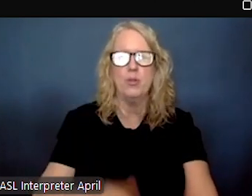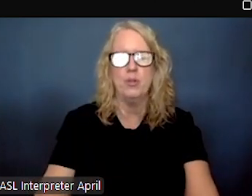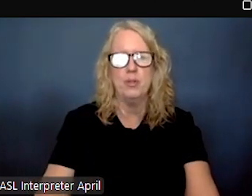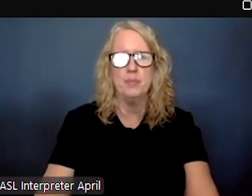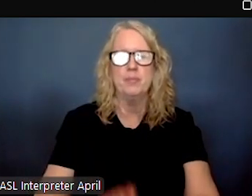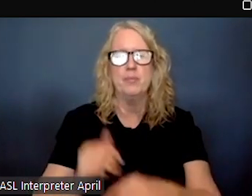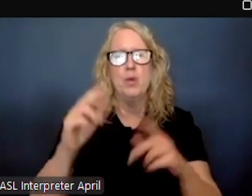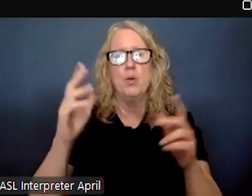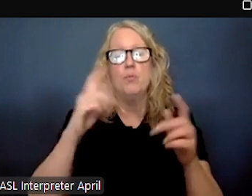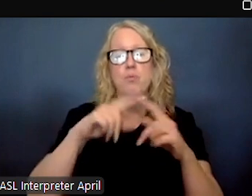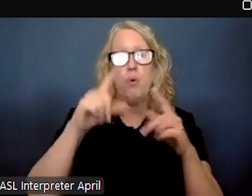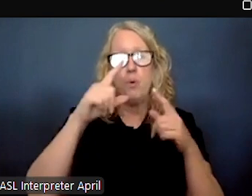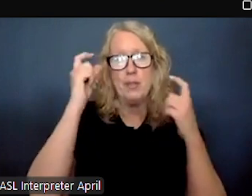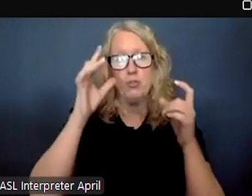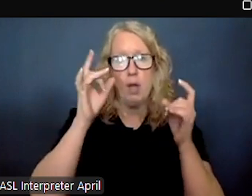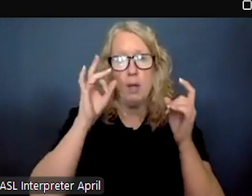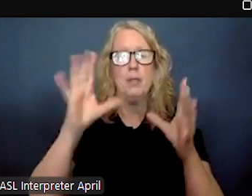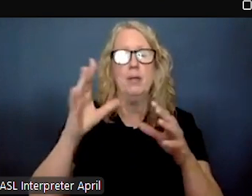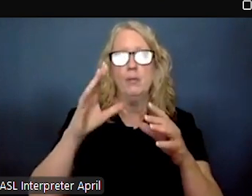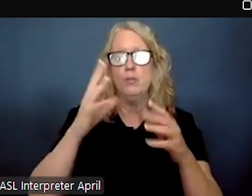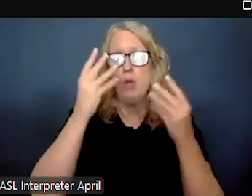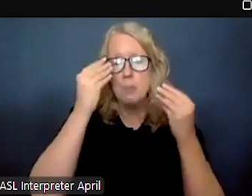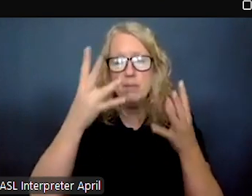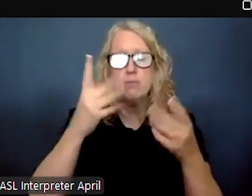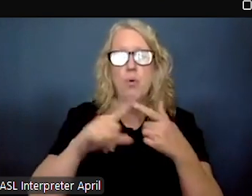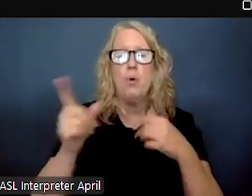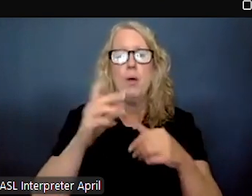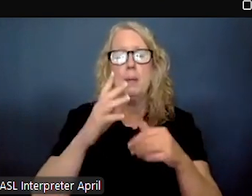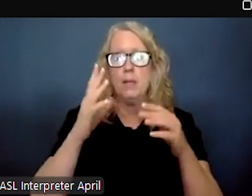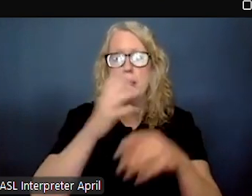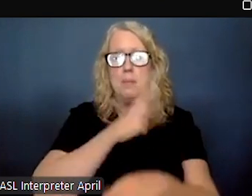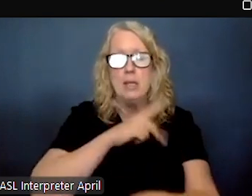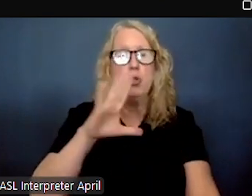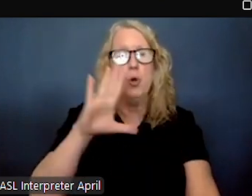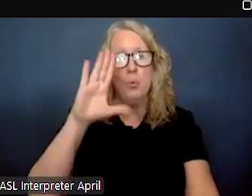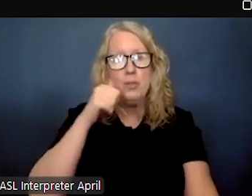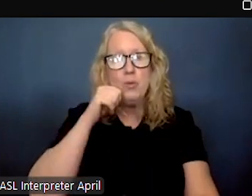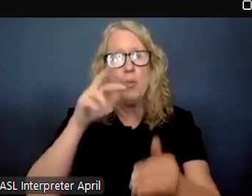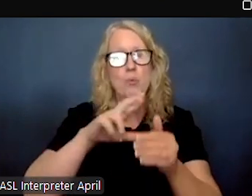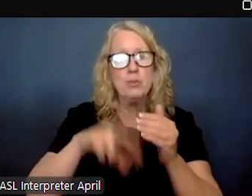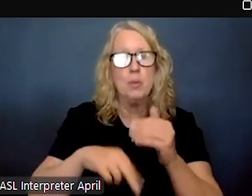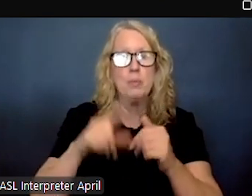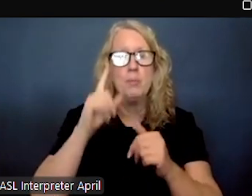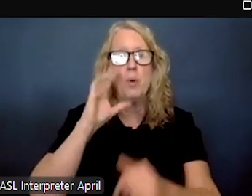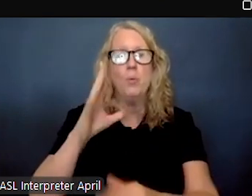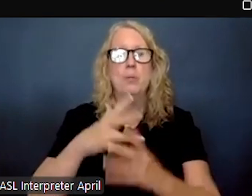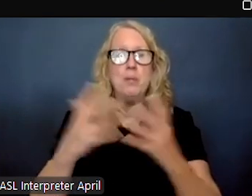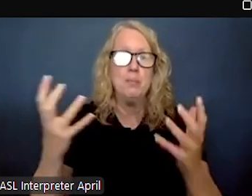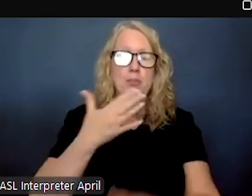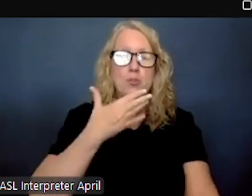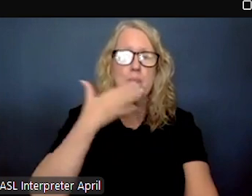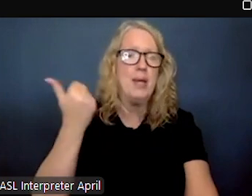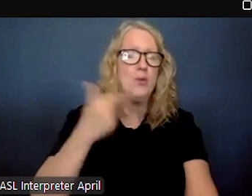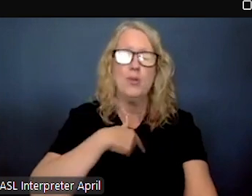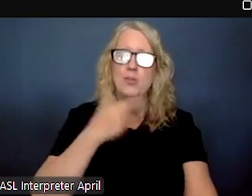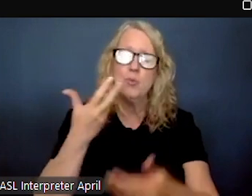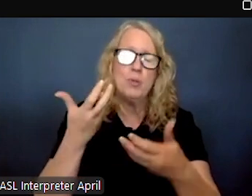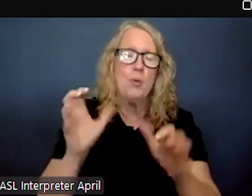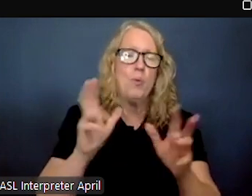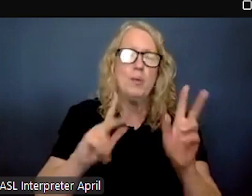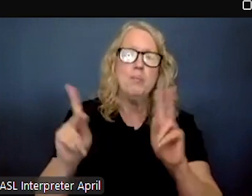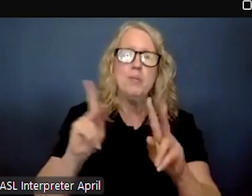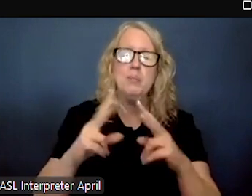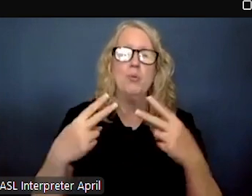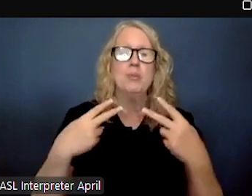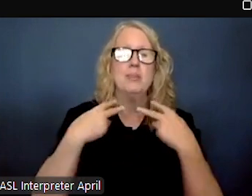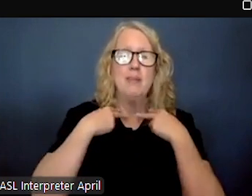a trauma-informed, patient-centric space where we know the results are going to be much better, and we don't want to have people stuck